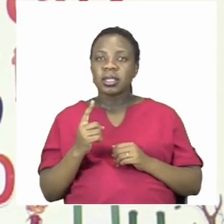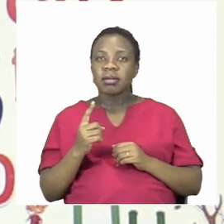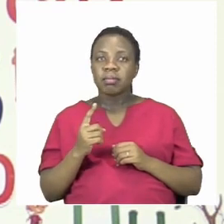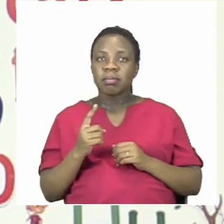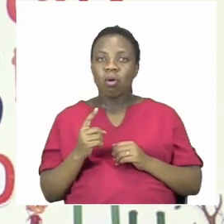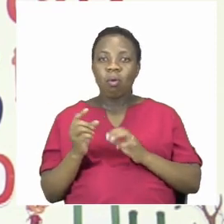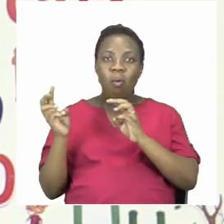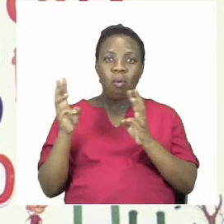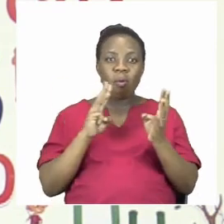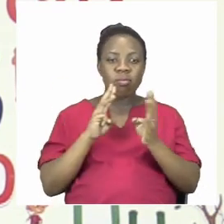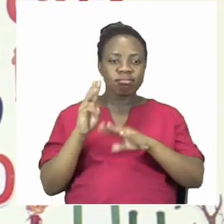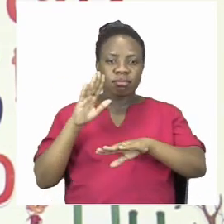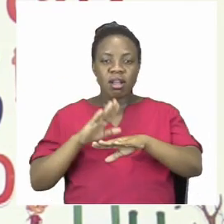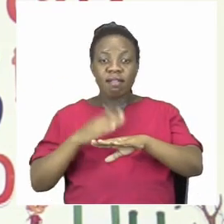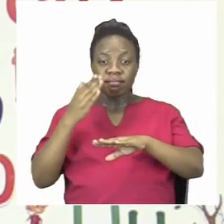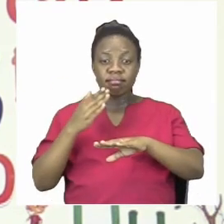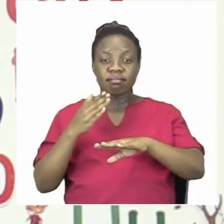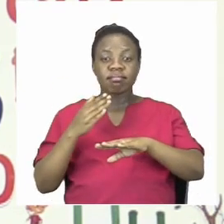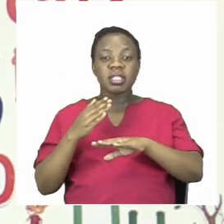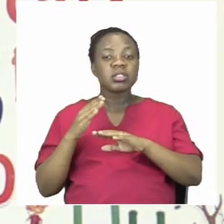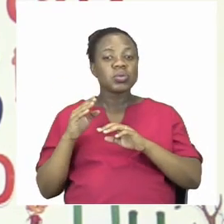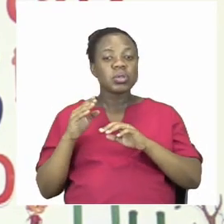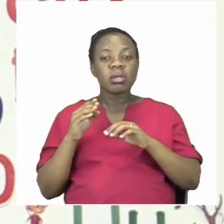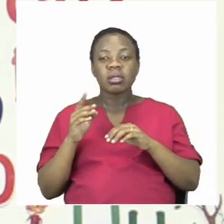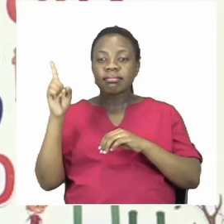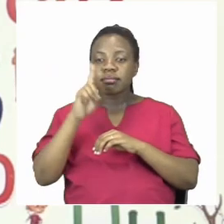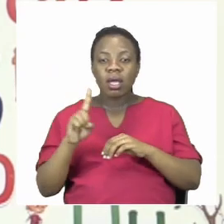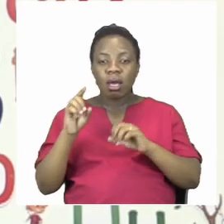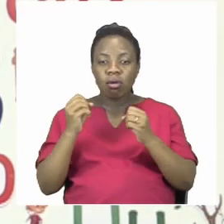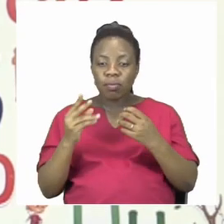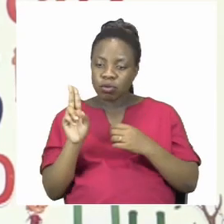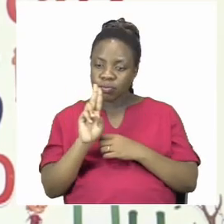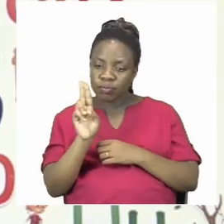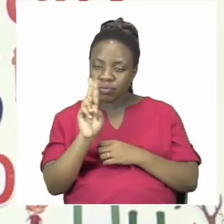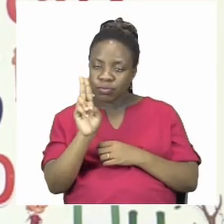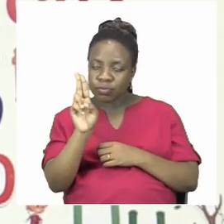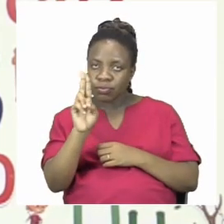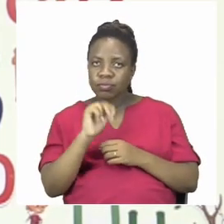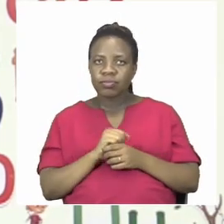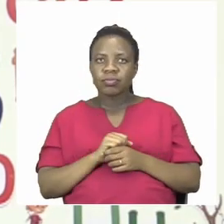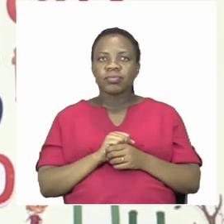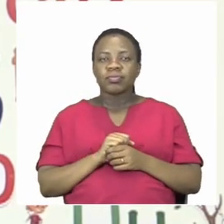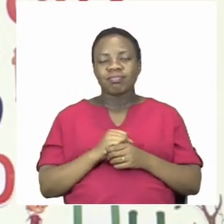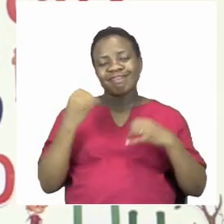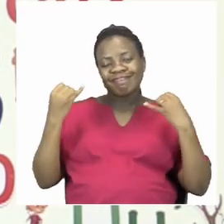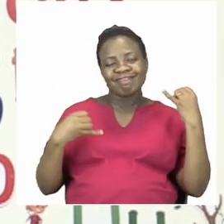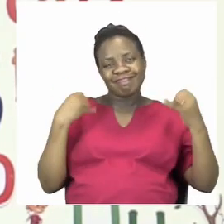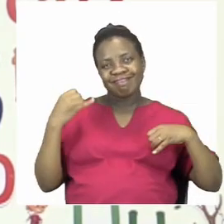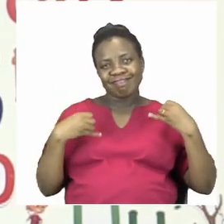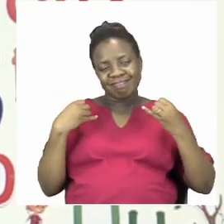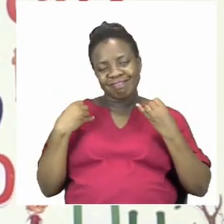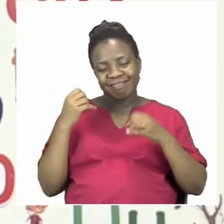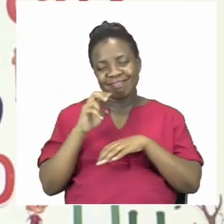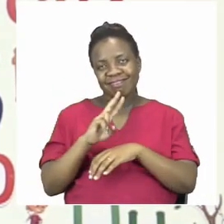were experienced. Now boys and girls, I'm going to leave you to finish your graph now. Have fun, and I'll see you